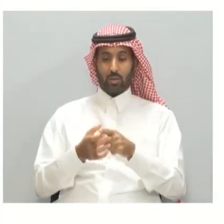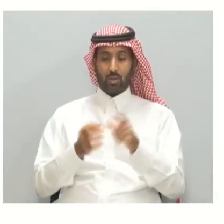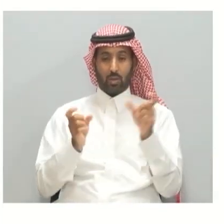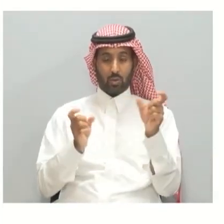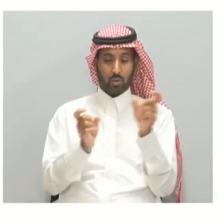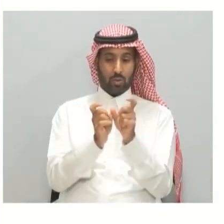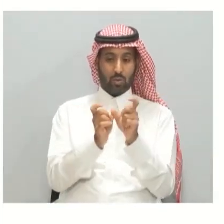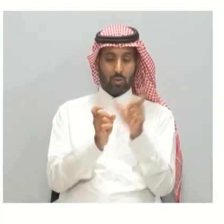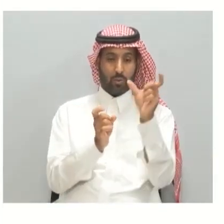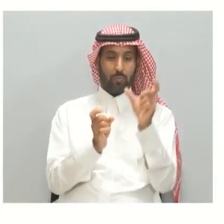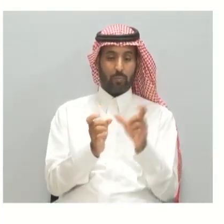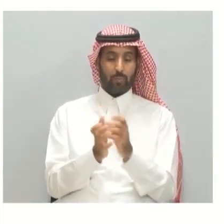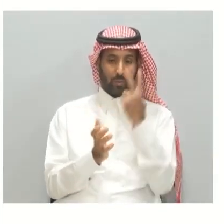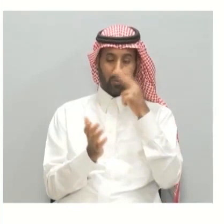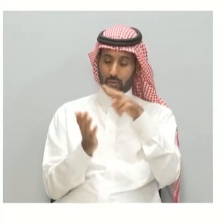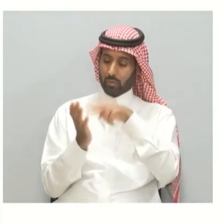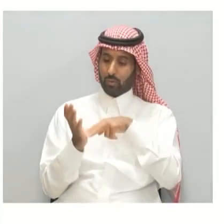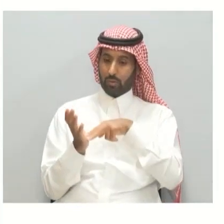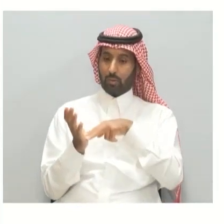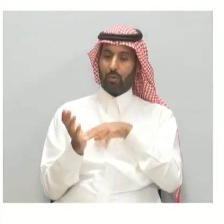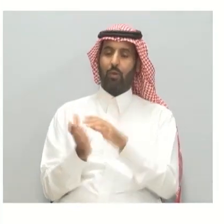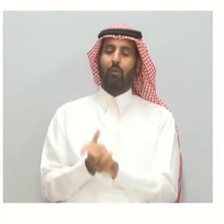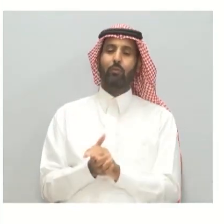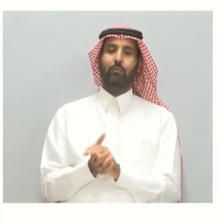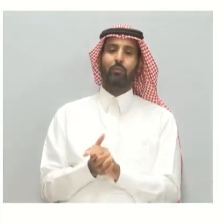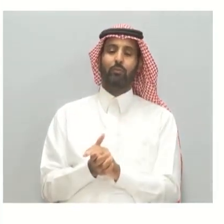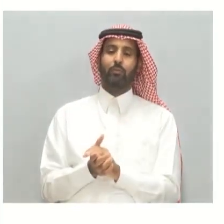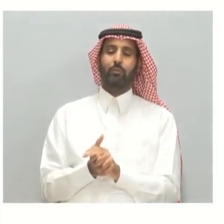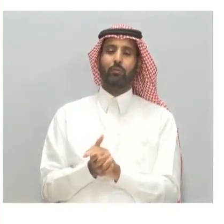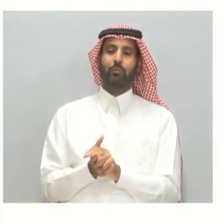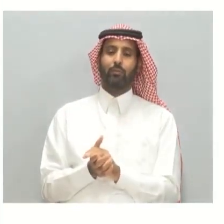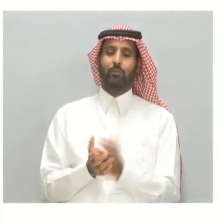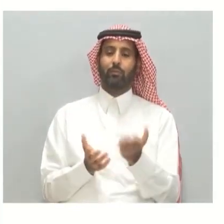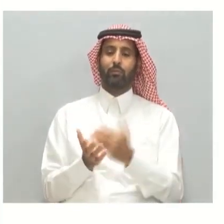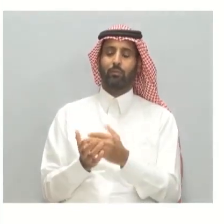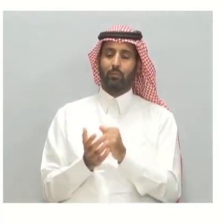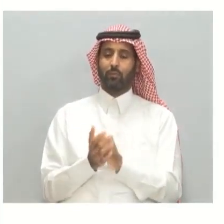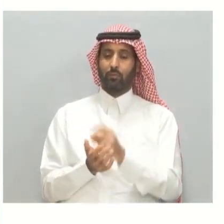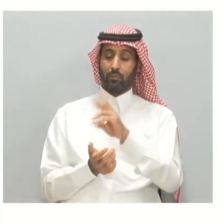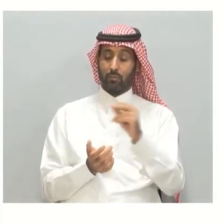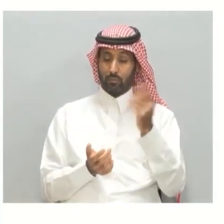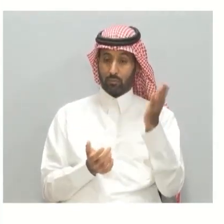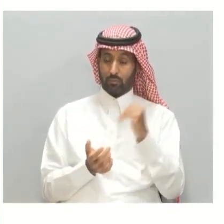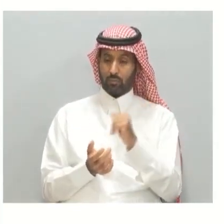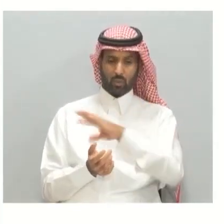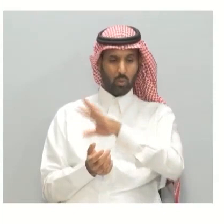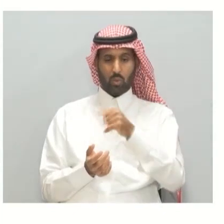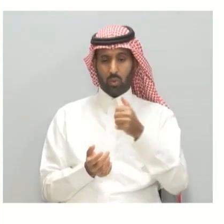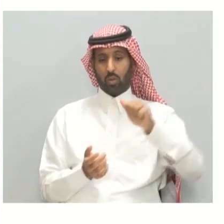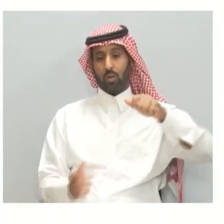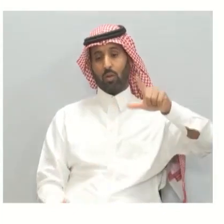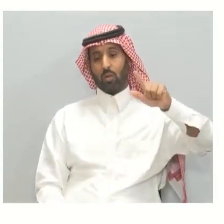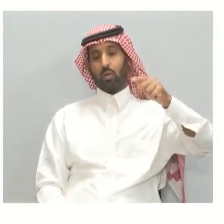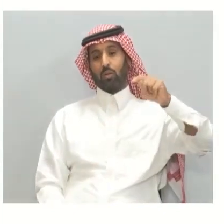words, you can look at the text. Let's see the answer here together. For example, although,